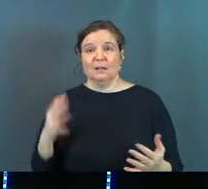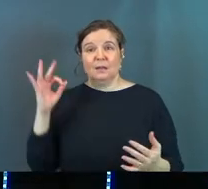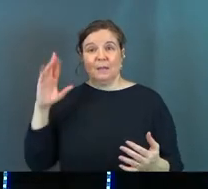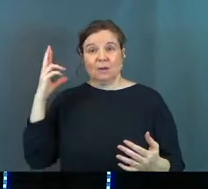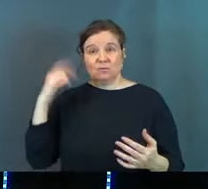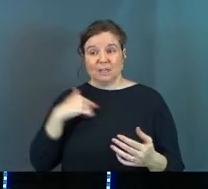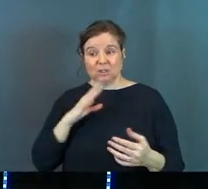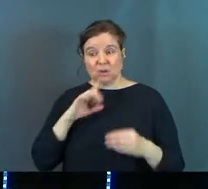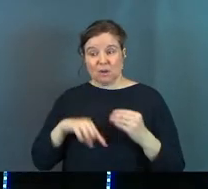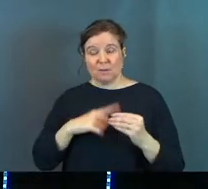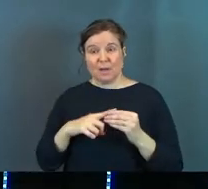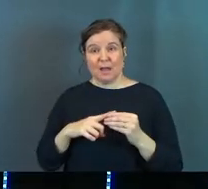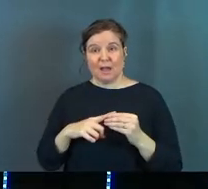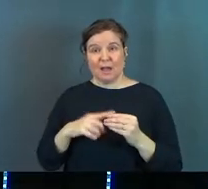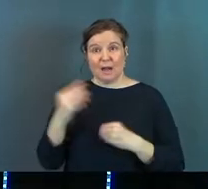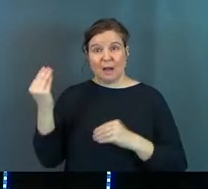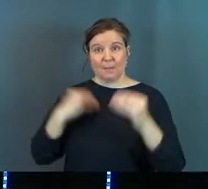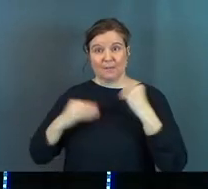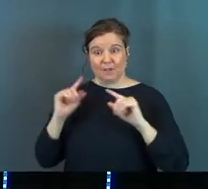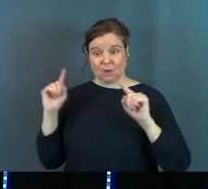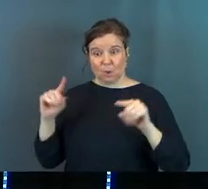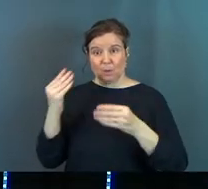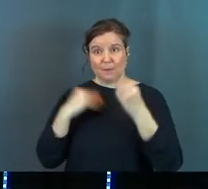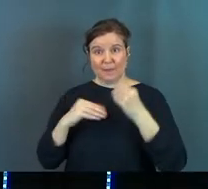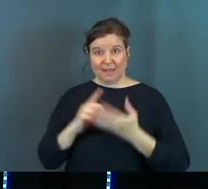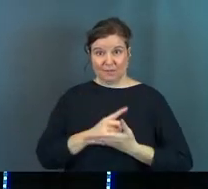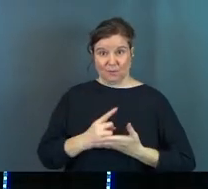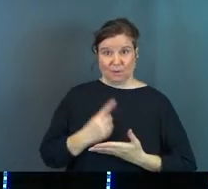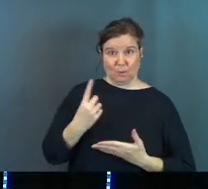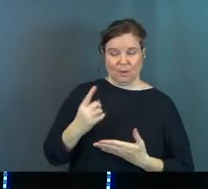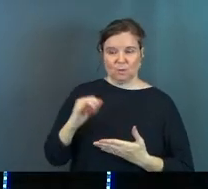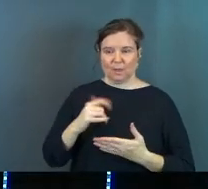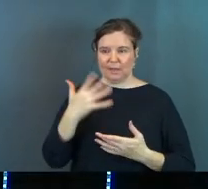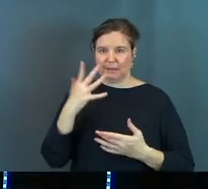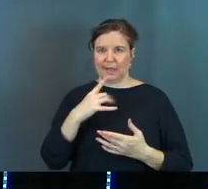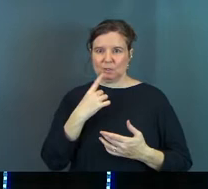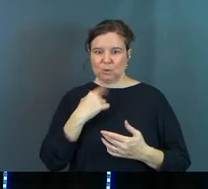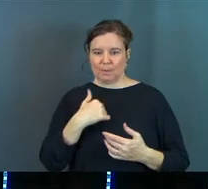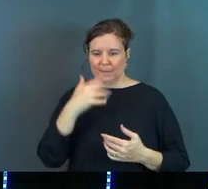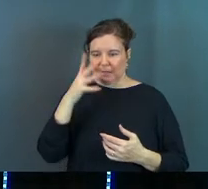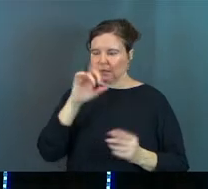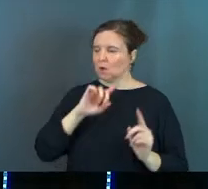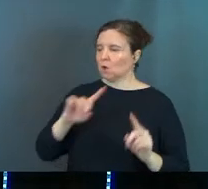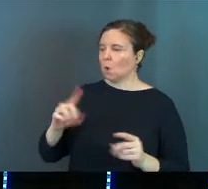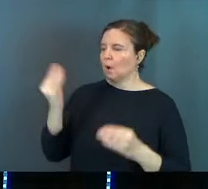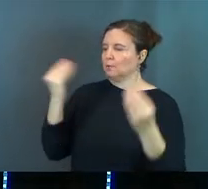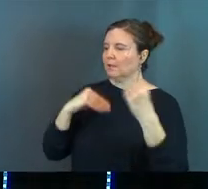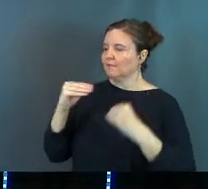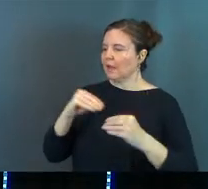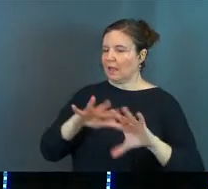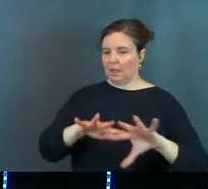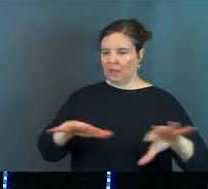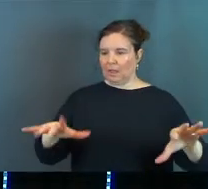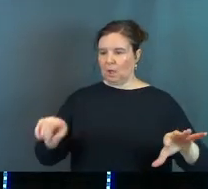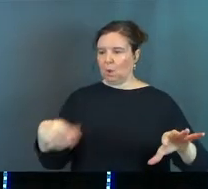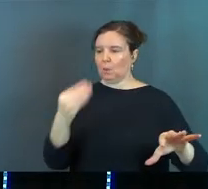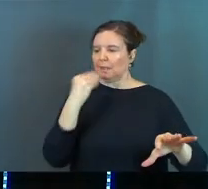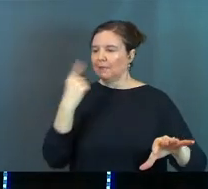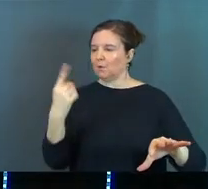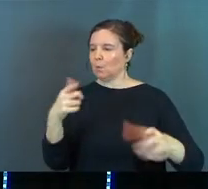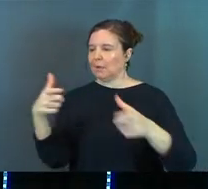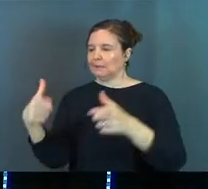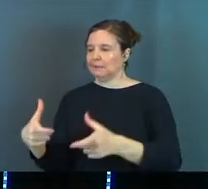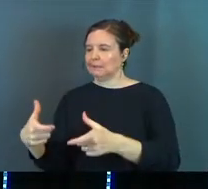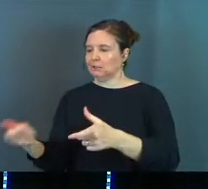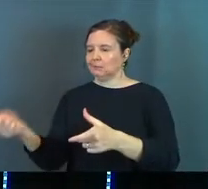Pastor Ricky talked about a buffet, going to a buffet in week one. It was like this guy told my dad, go up to the buffet and only eat from